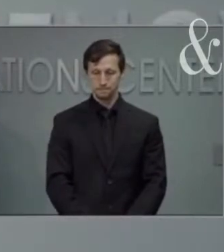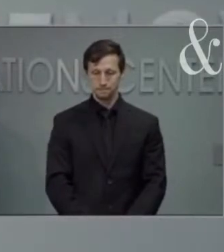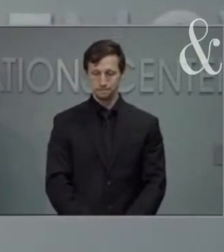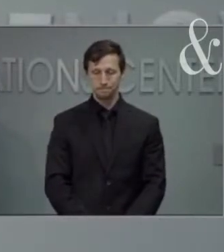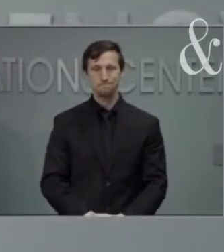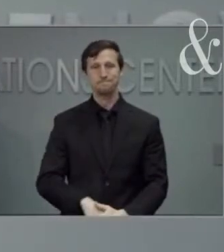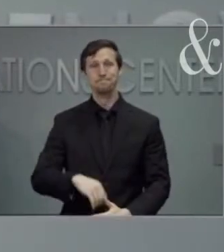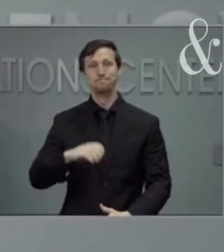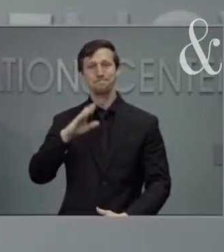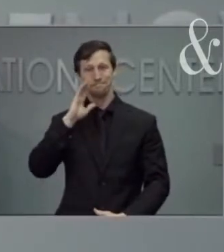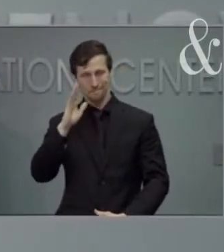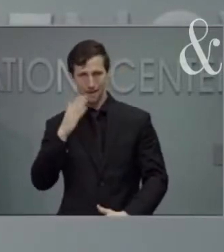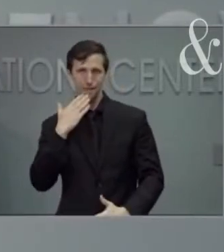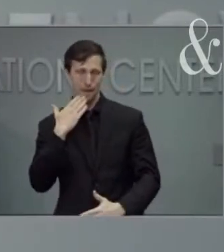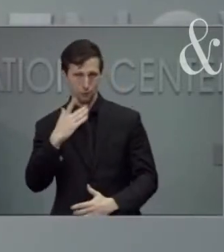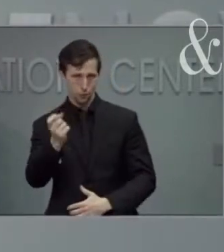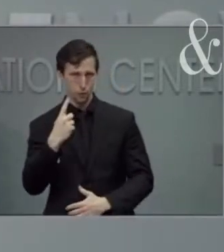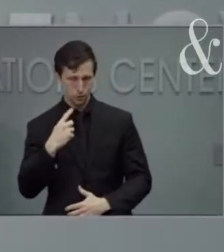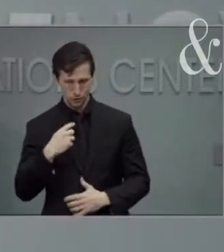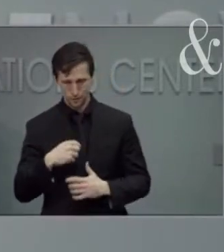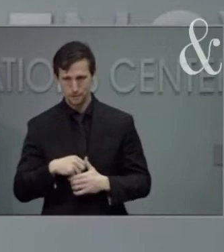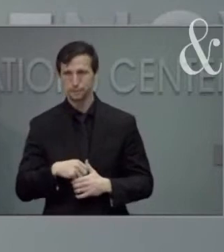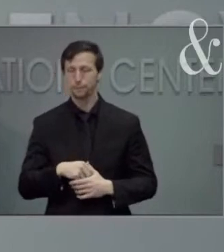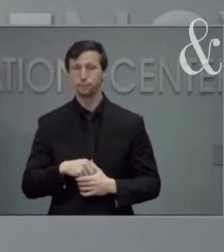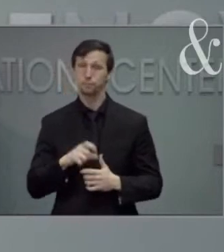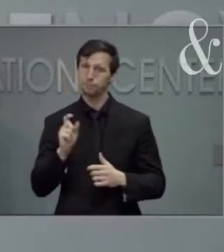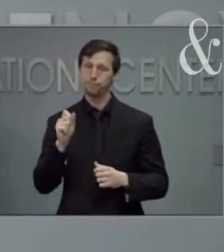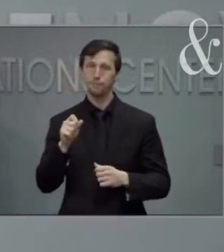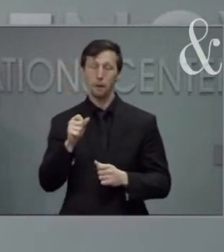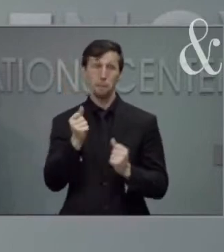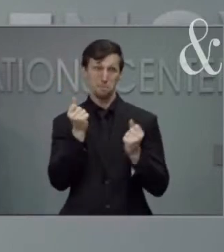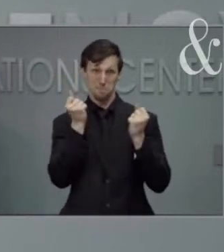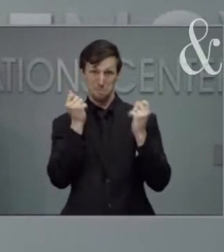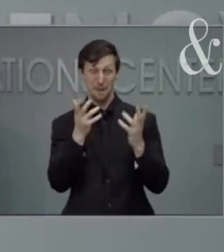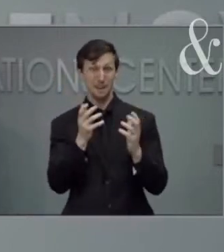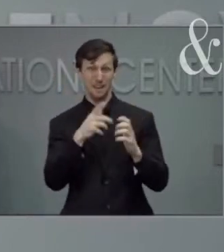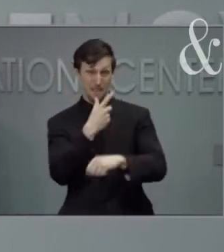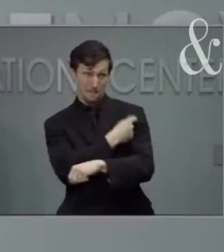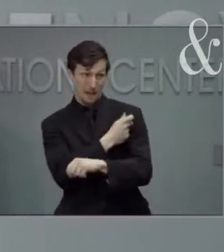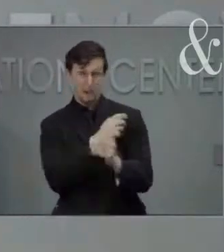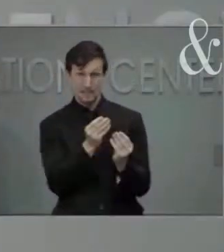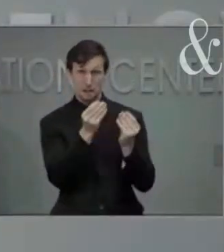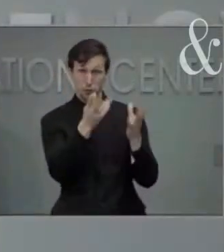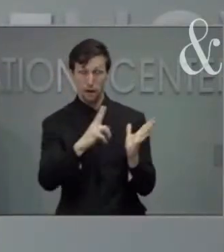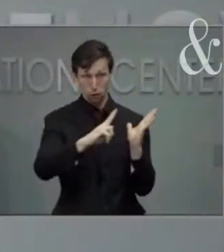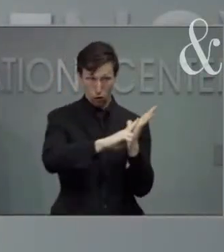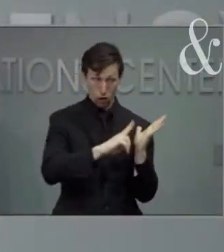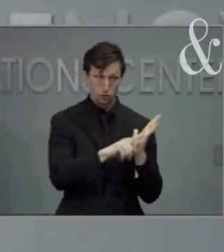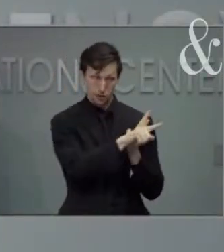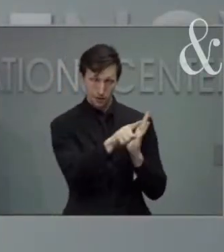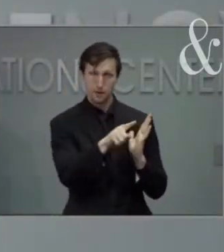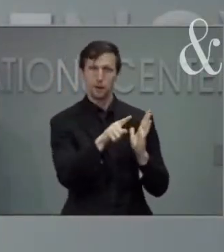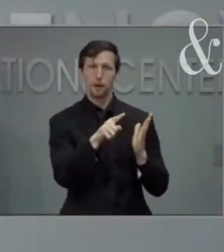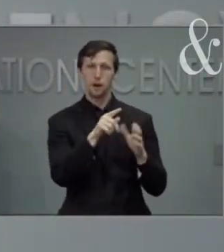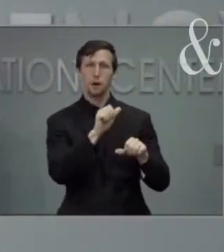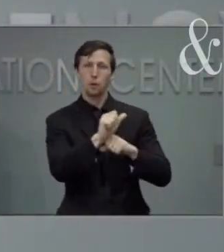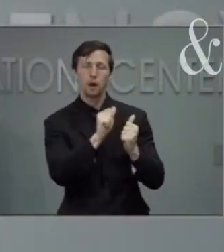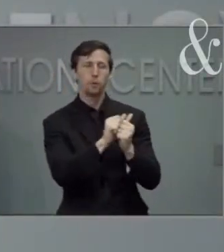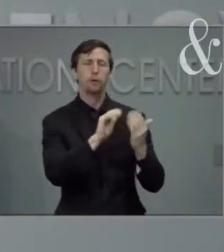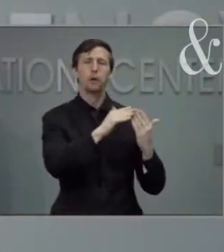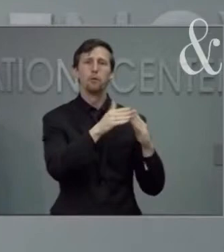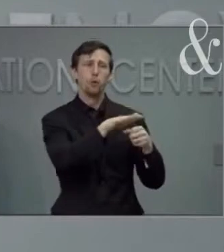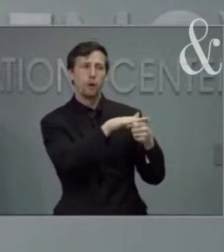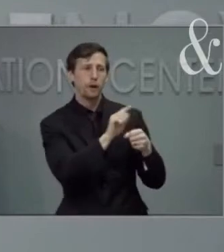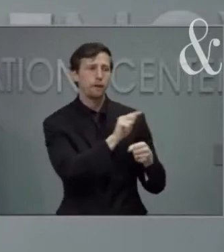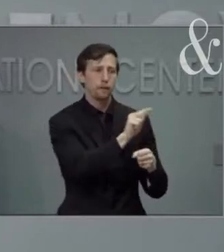Hi, Lana. Thanks for the question. Yes, so there are many of our vaccine providers that are working with their community partners to make sure that